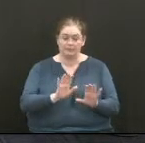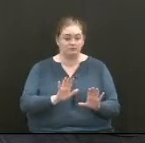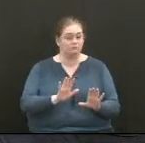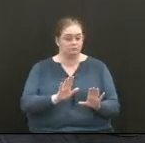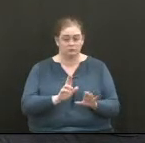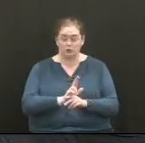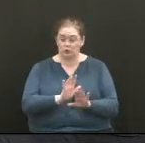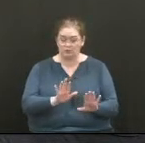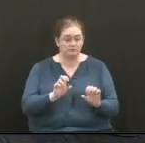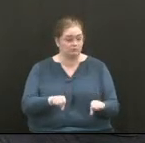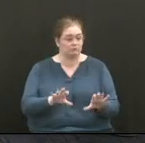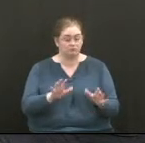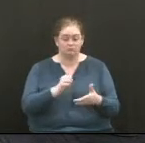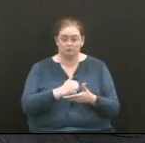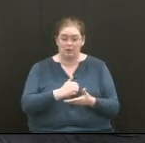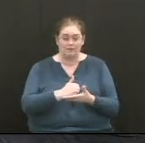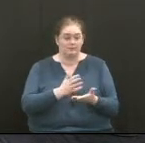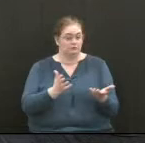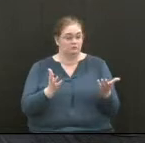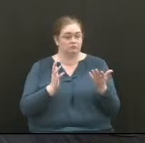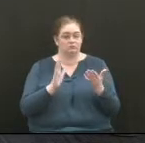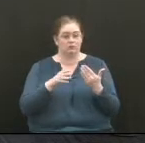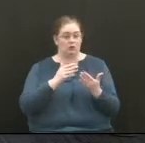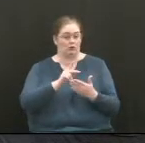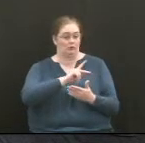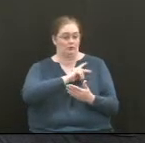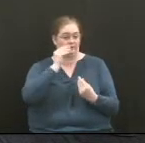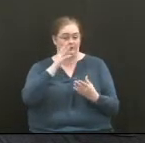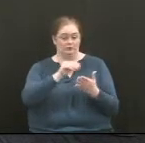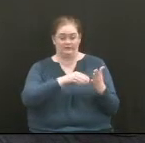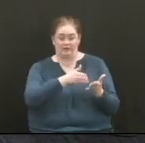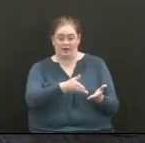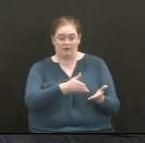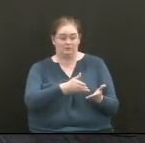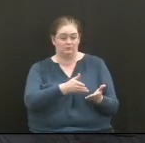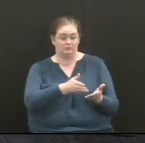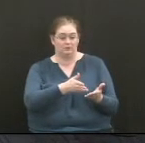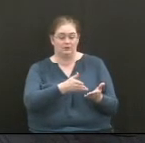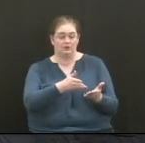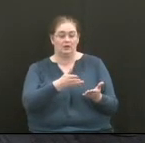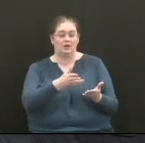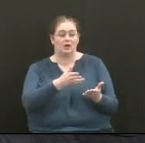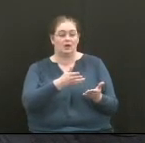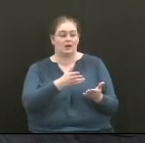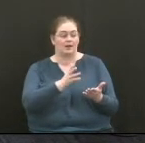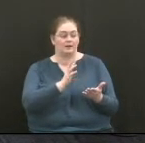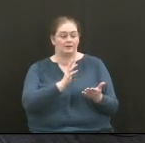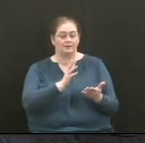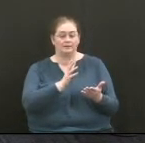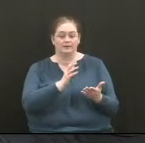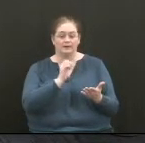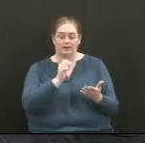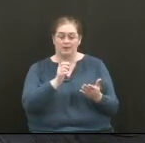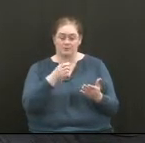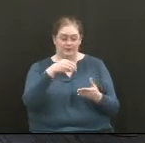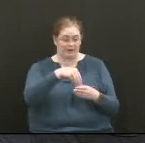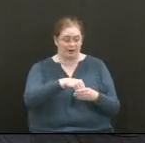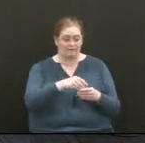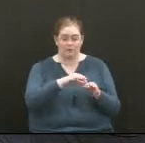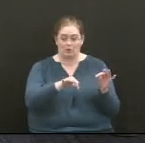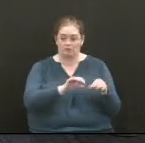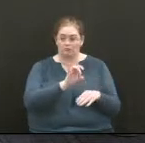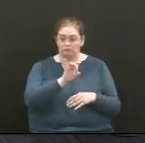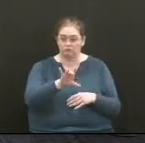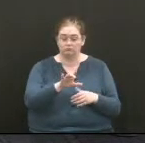use them. You know, it's very helpful. All the personal information is already filled out. All you really have to do is kind of assign it, and it comes in an envelope with